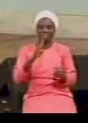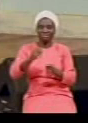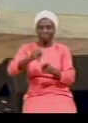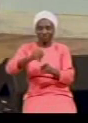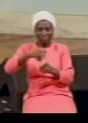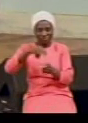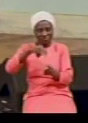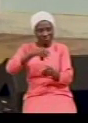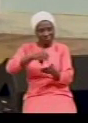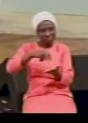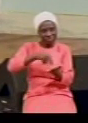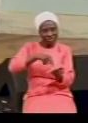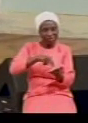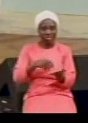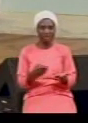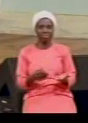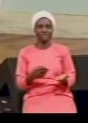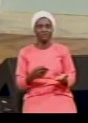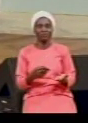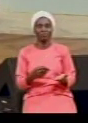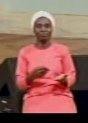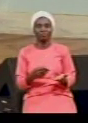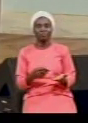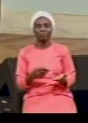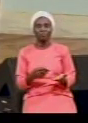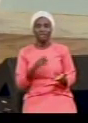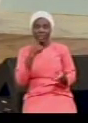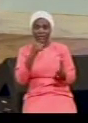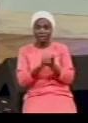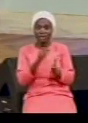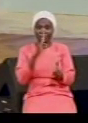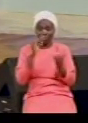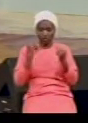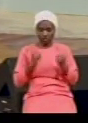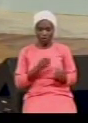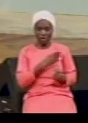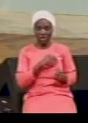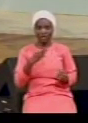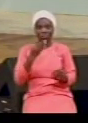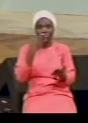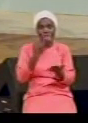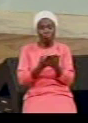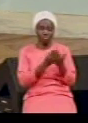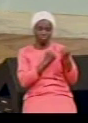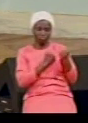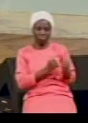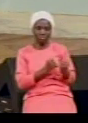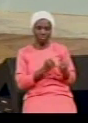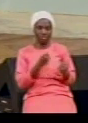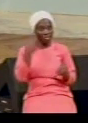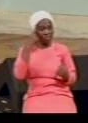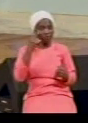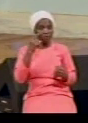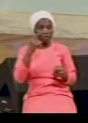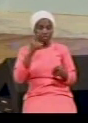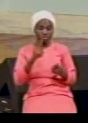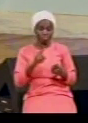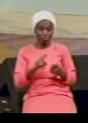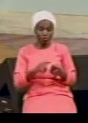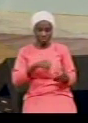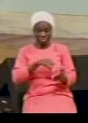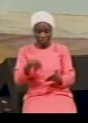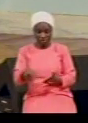says, be strong and of a good courage. For unto these people shalt thou divide for